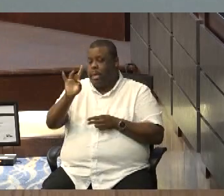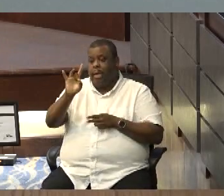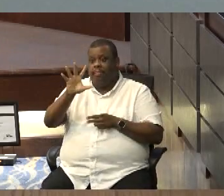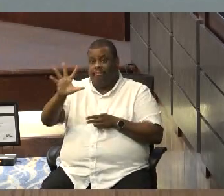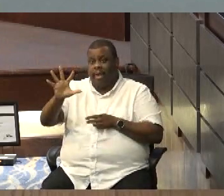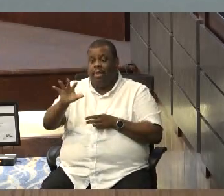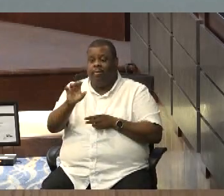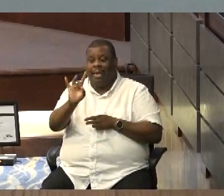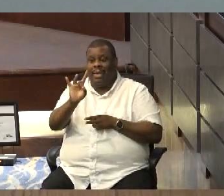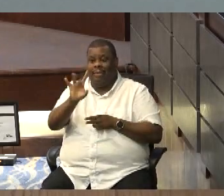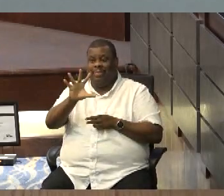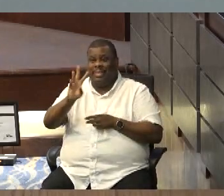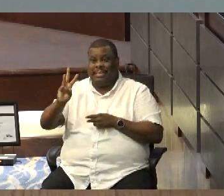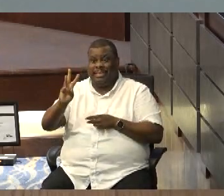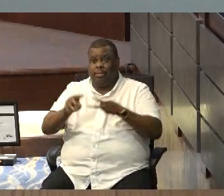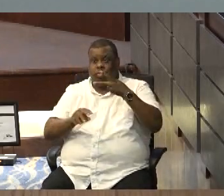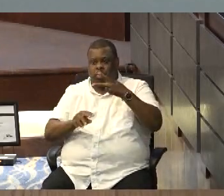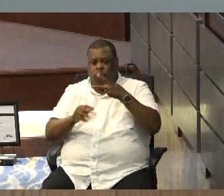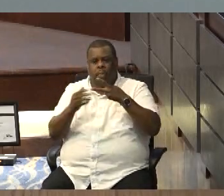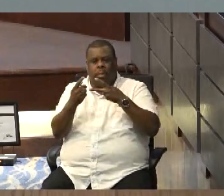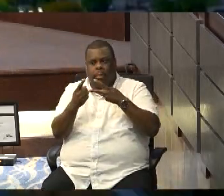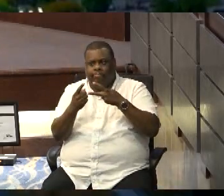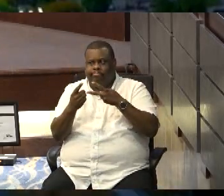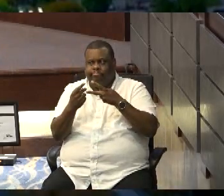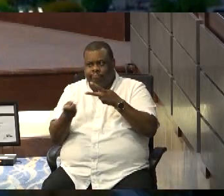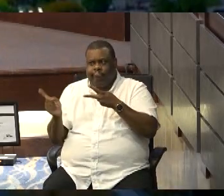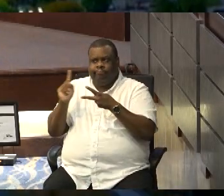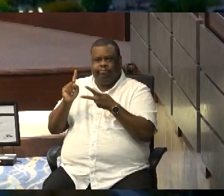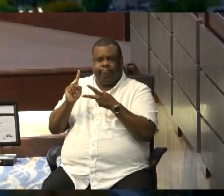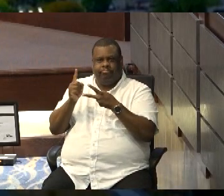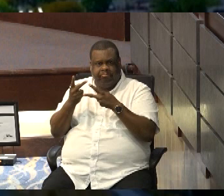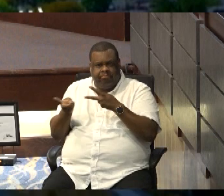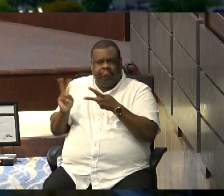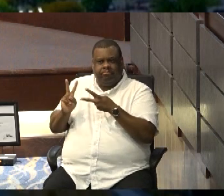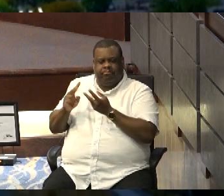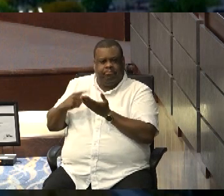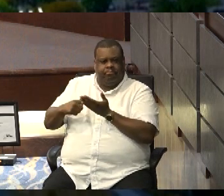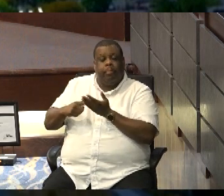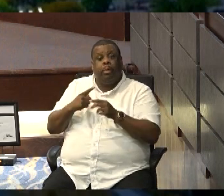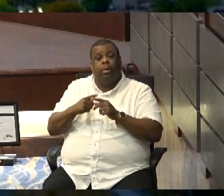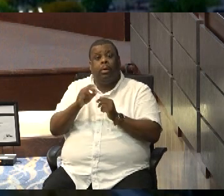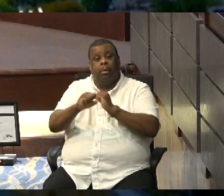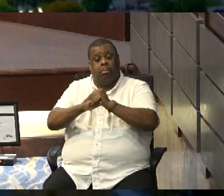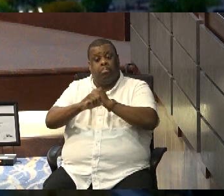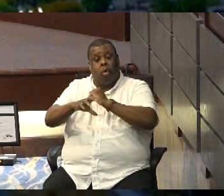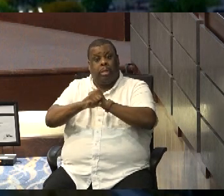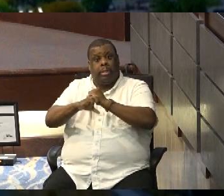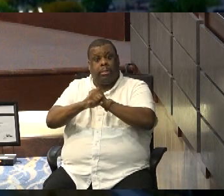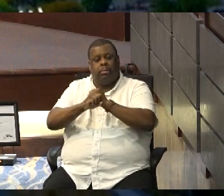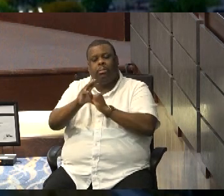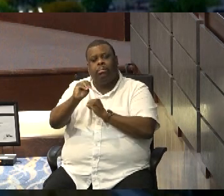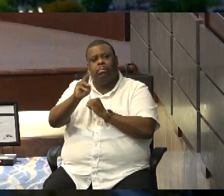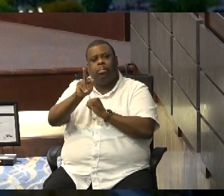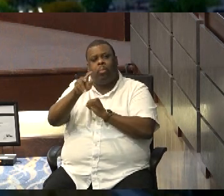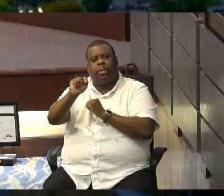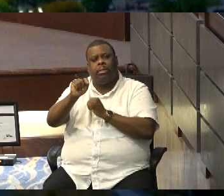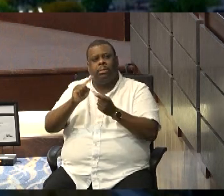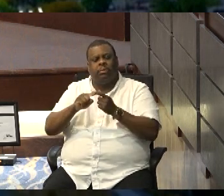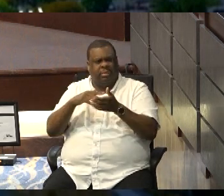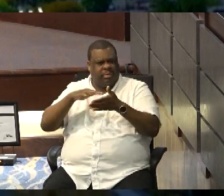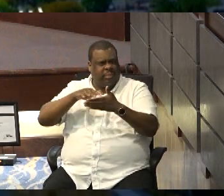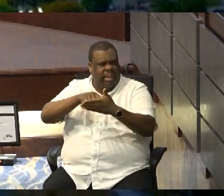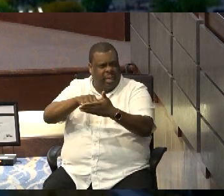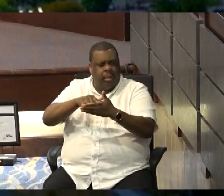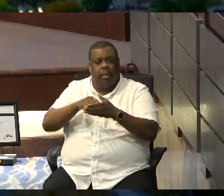and 8:56. 8:55 being the discussion of the RFQ and market study on the Waco Downtown Redevelopment Project,